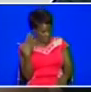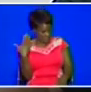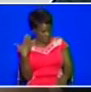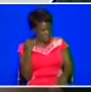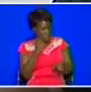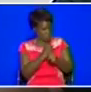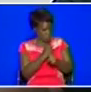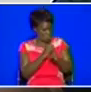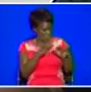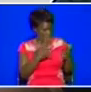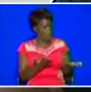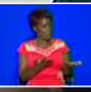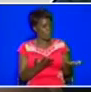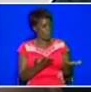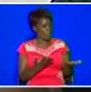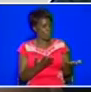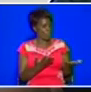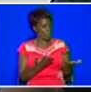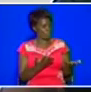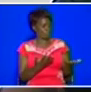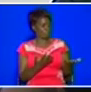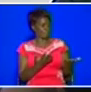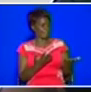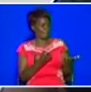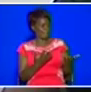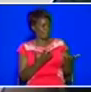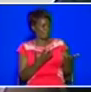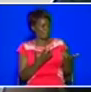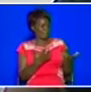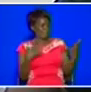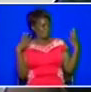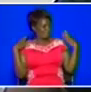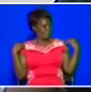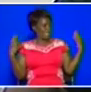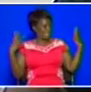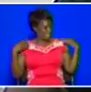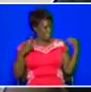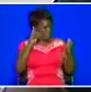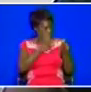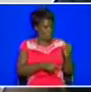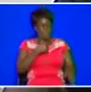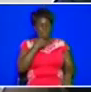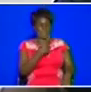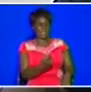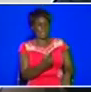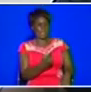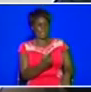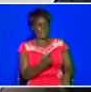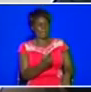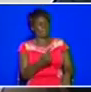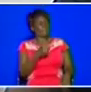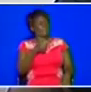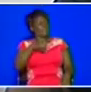to do as NASA if we are to fight corruption is to practice what we preach. And we have said